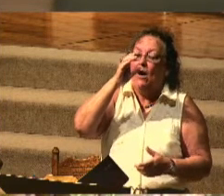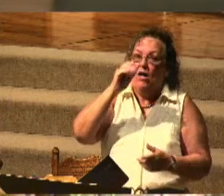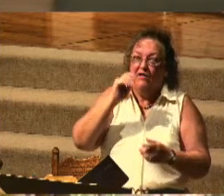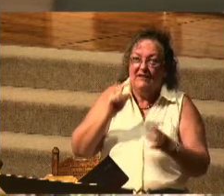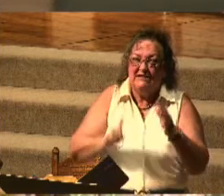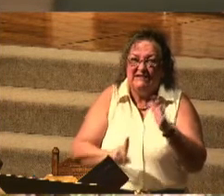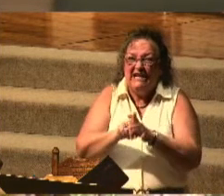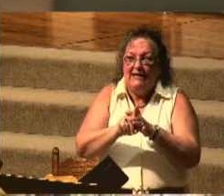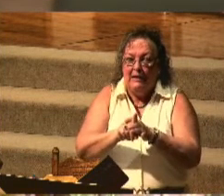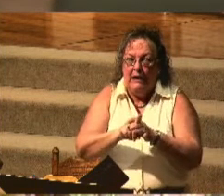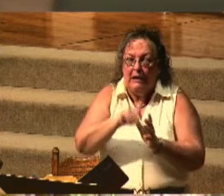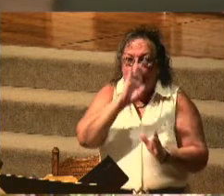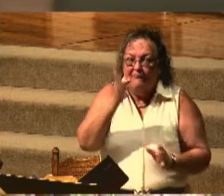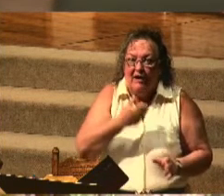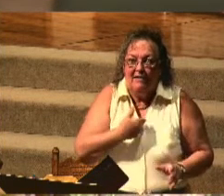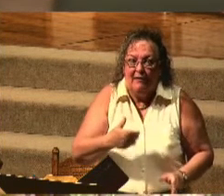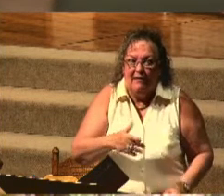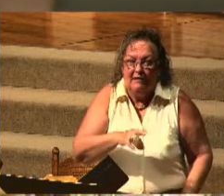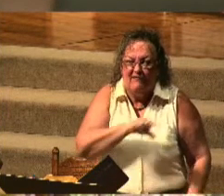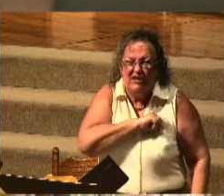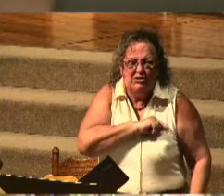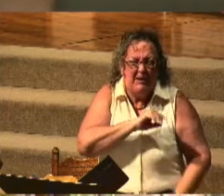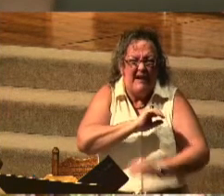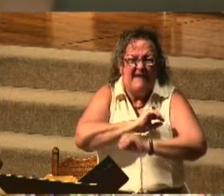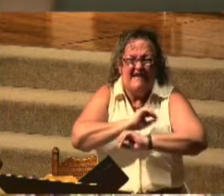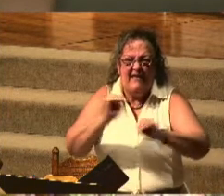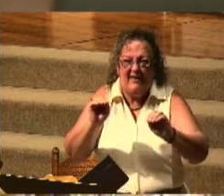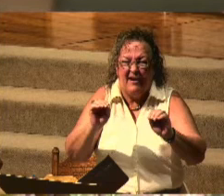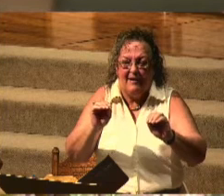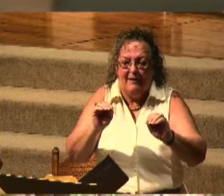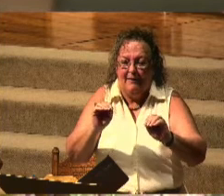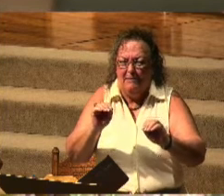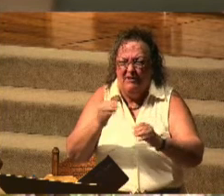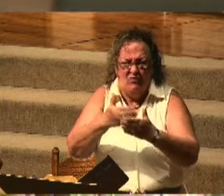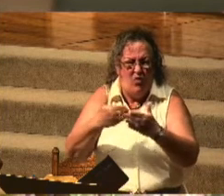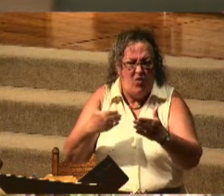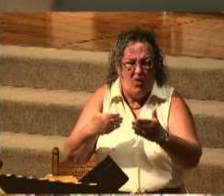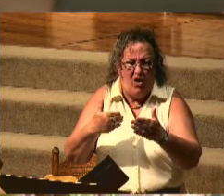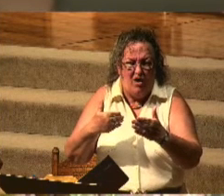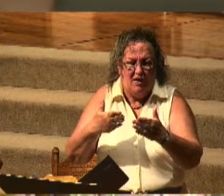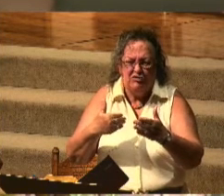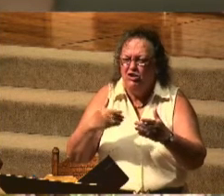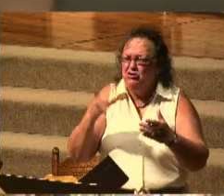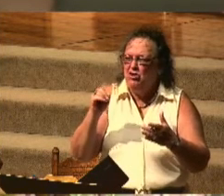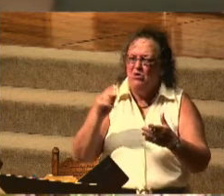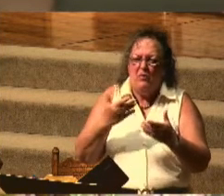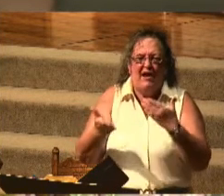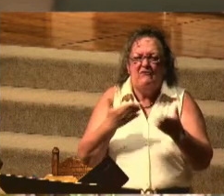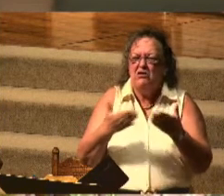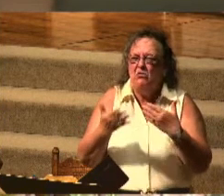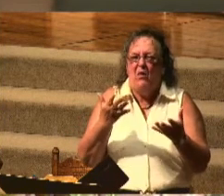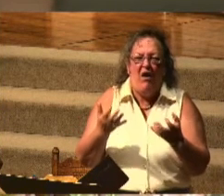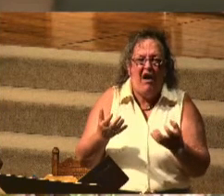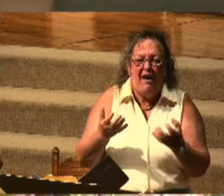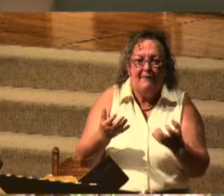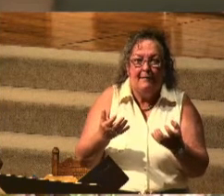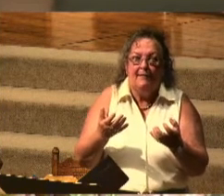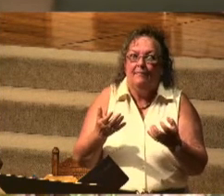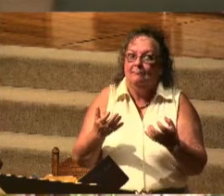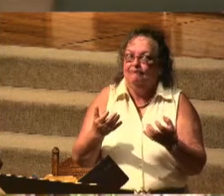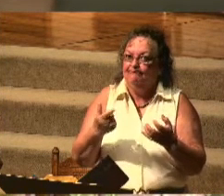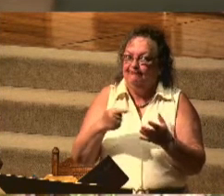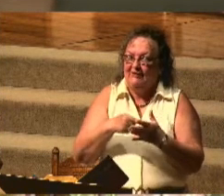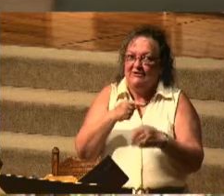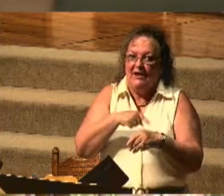sudden, I never had conviction of anything. No conviction of nothing. Just do it. Man, the still